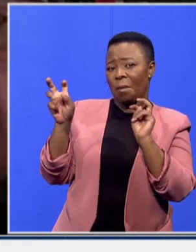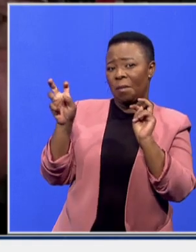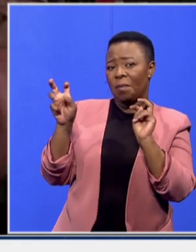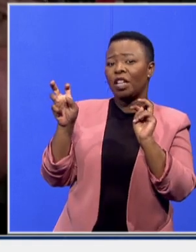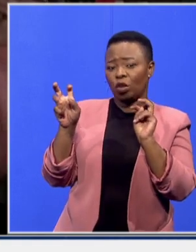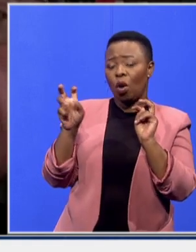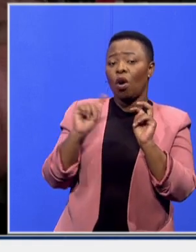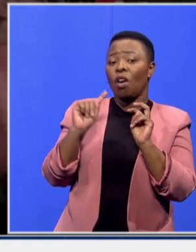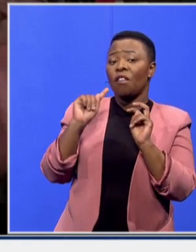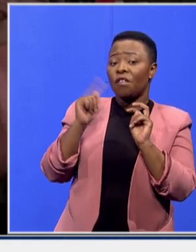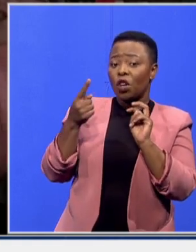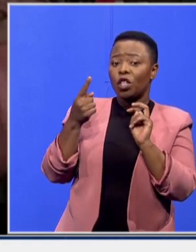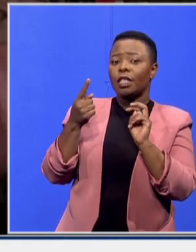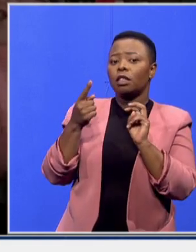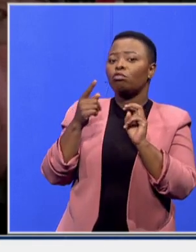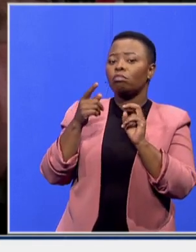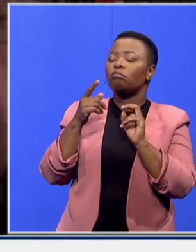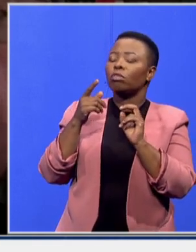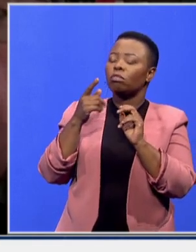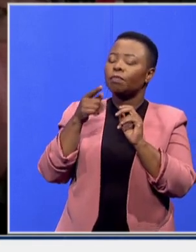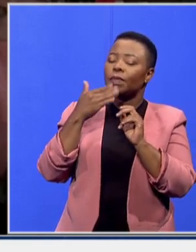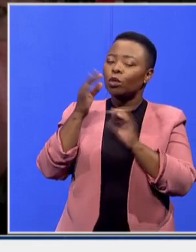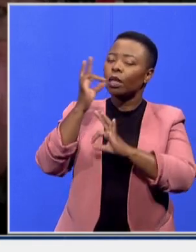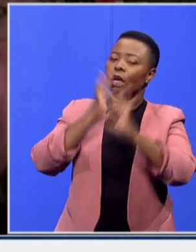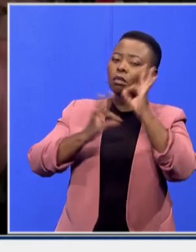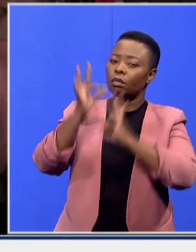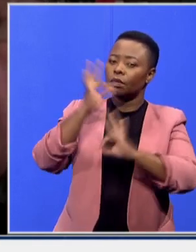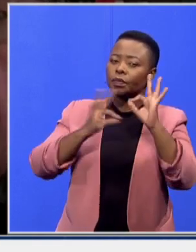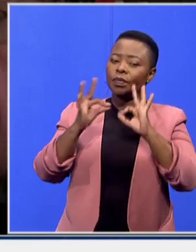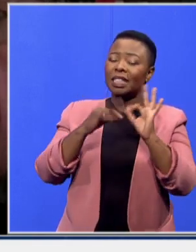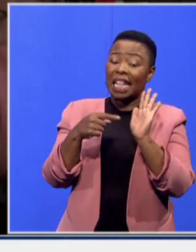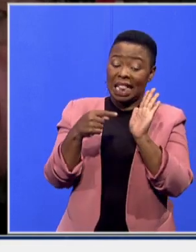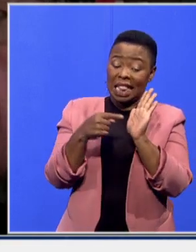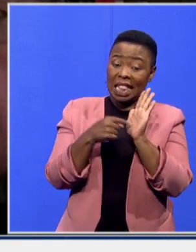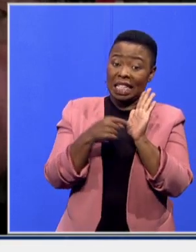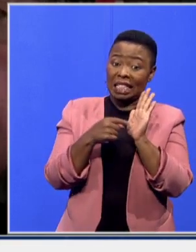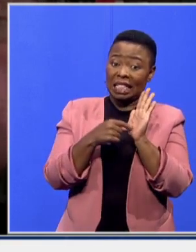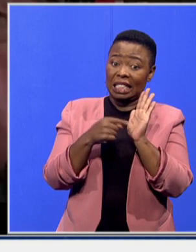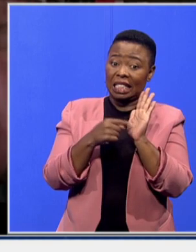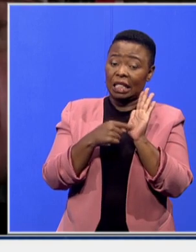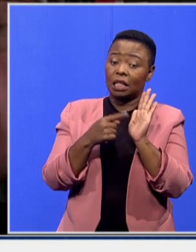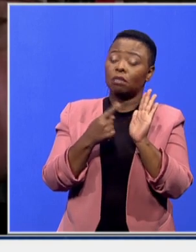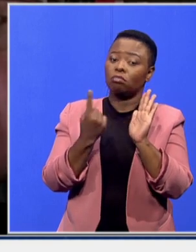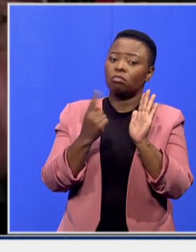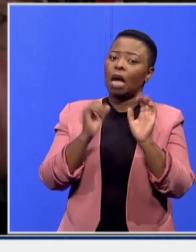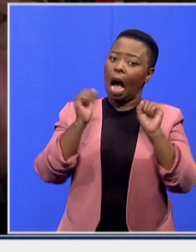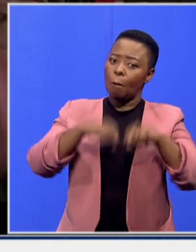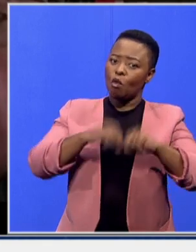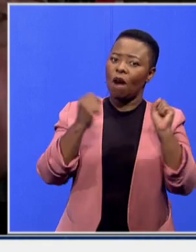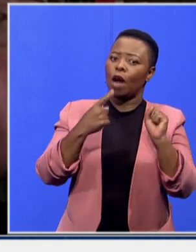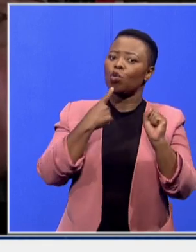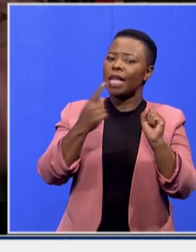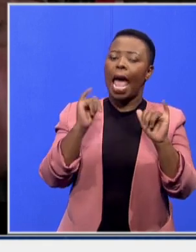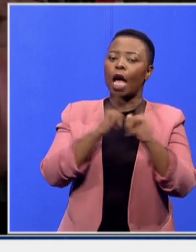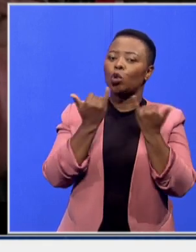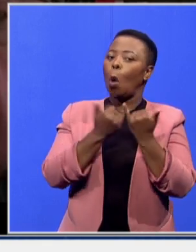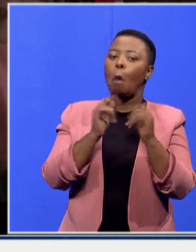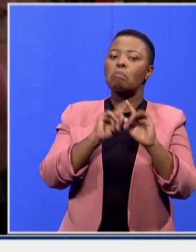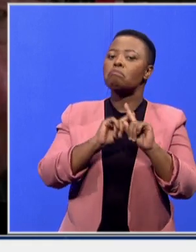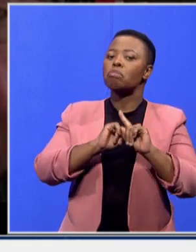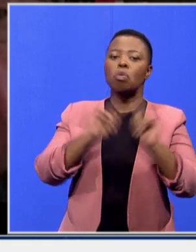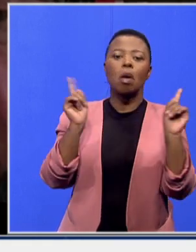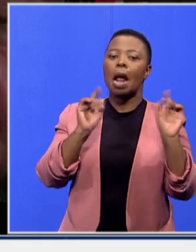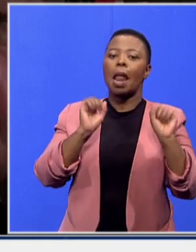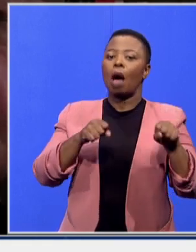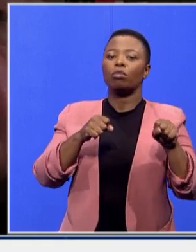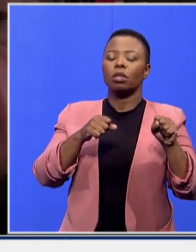to start would be really just to clarify how this exemption really works, right? You've given us a statement from Eskom that says, by allowing Eskom to